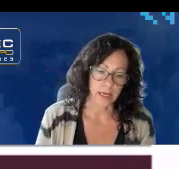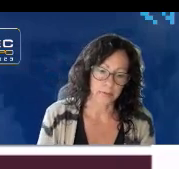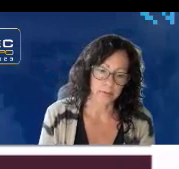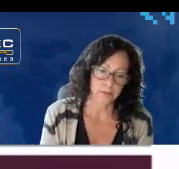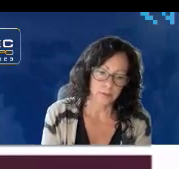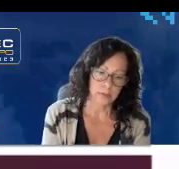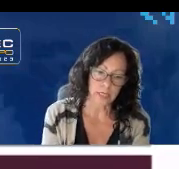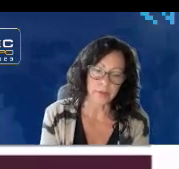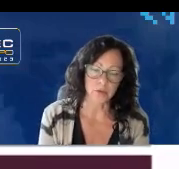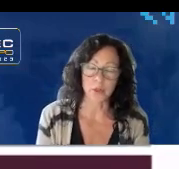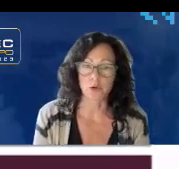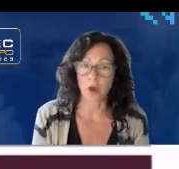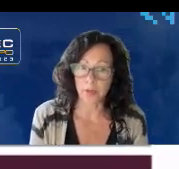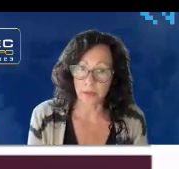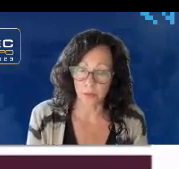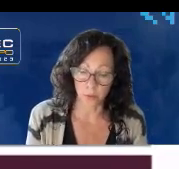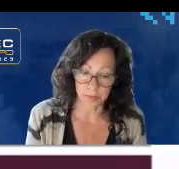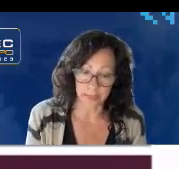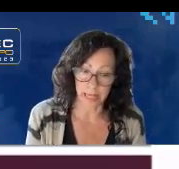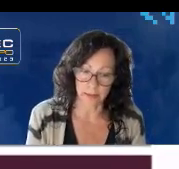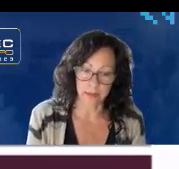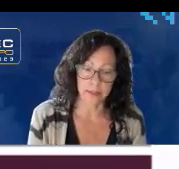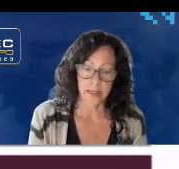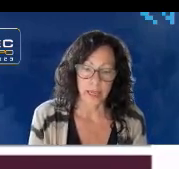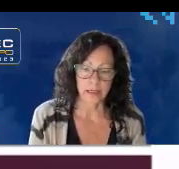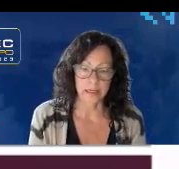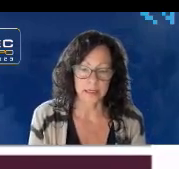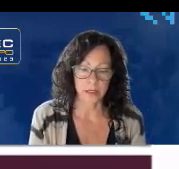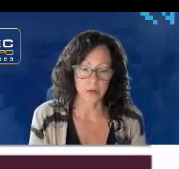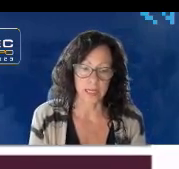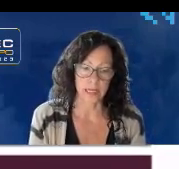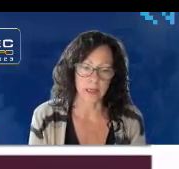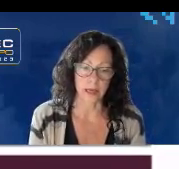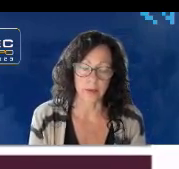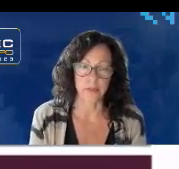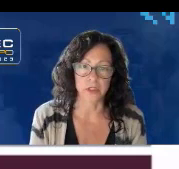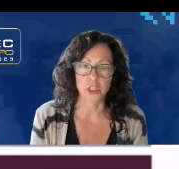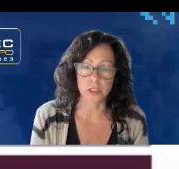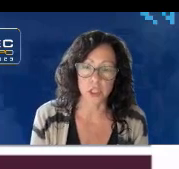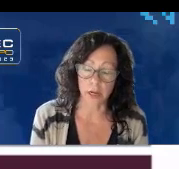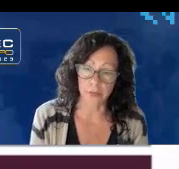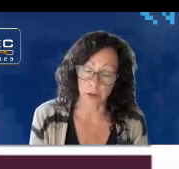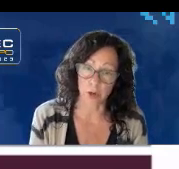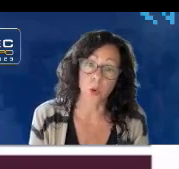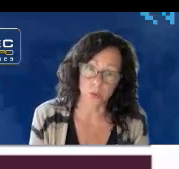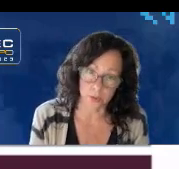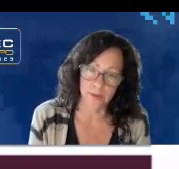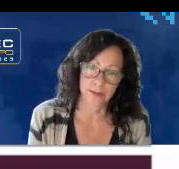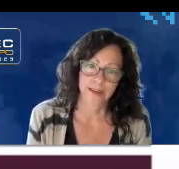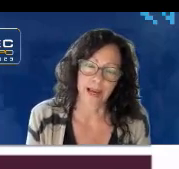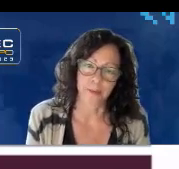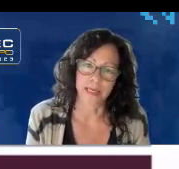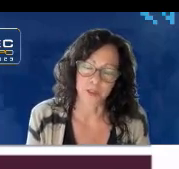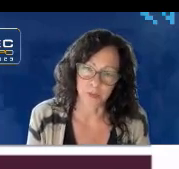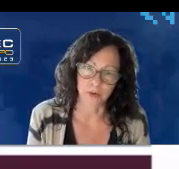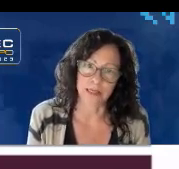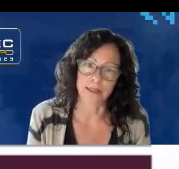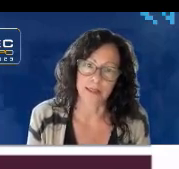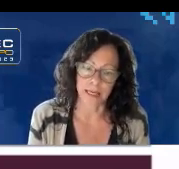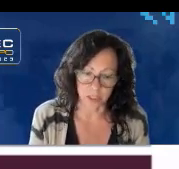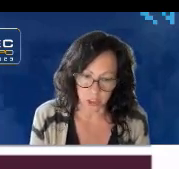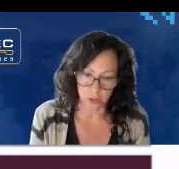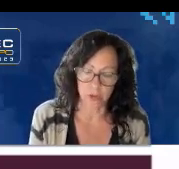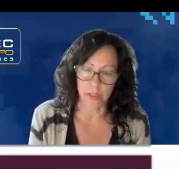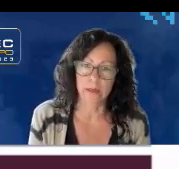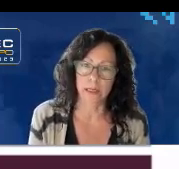And coming from a trauma-informed lens and considering their own